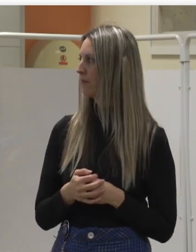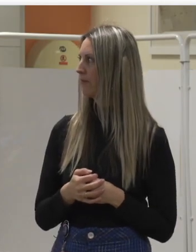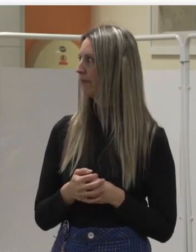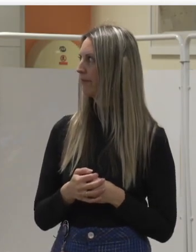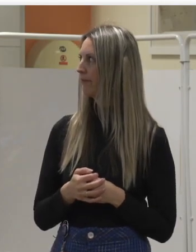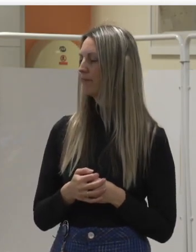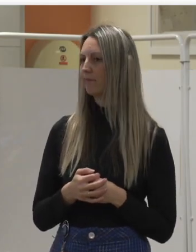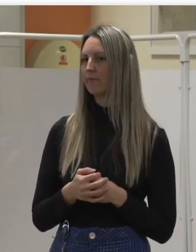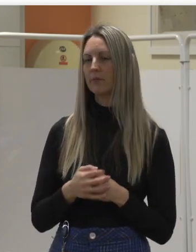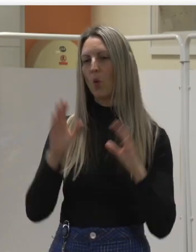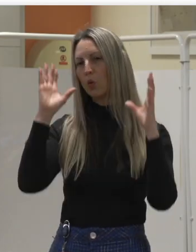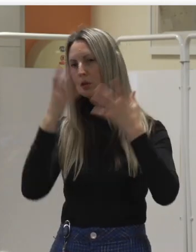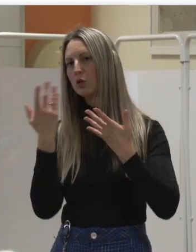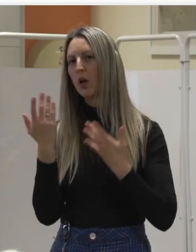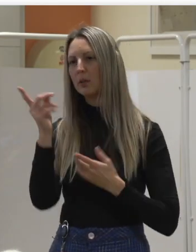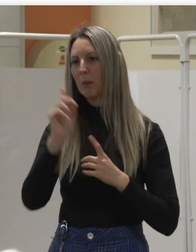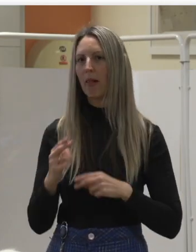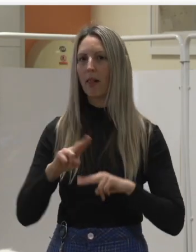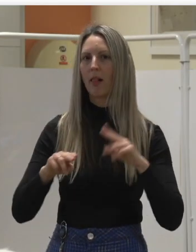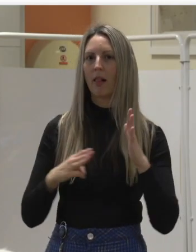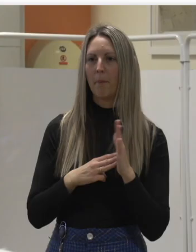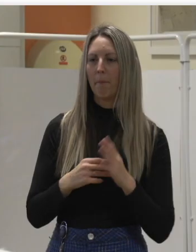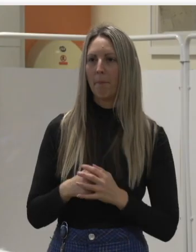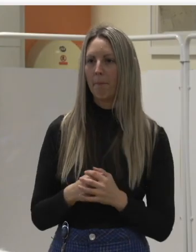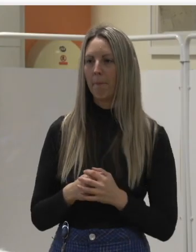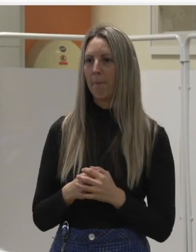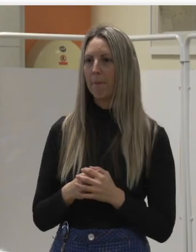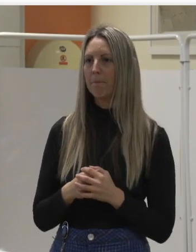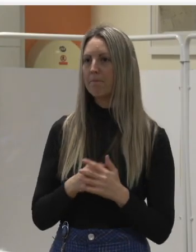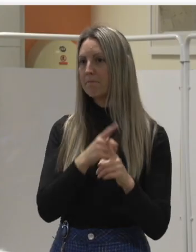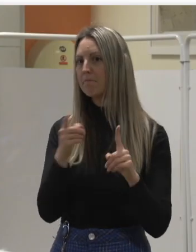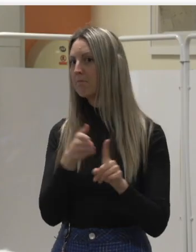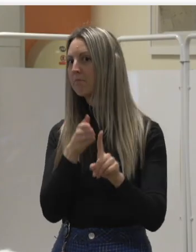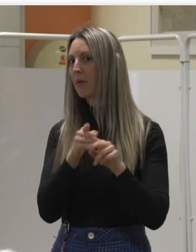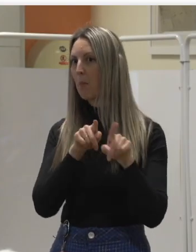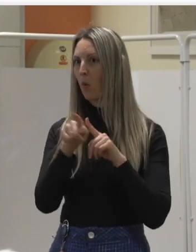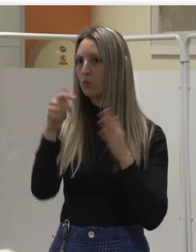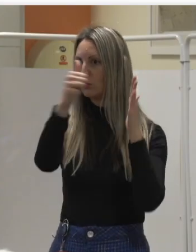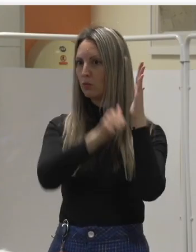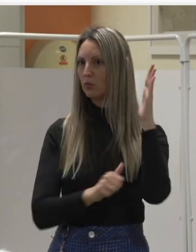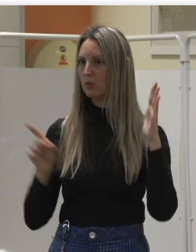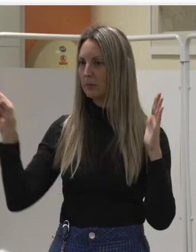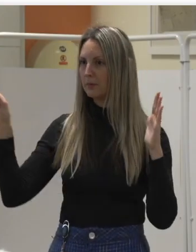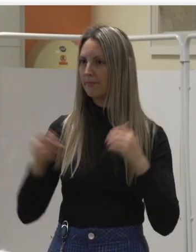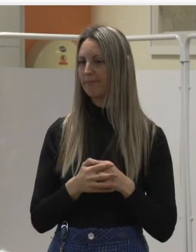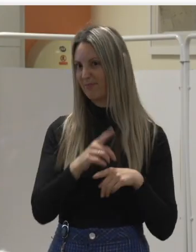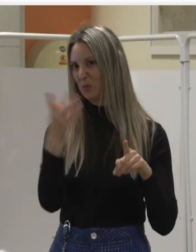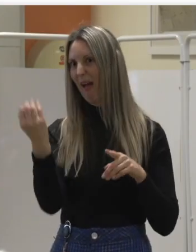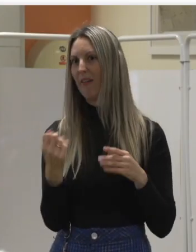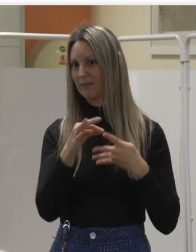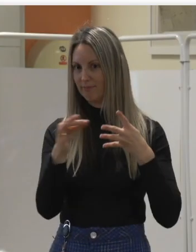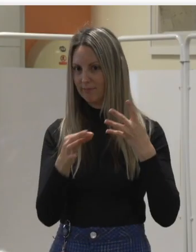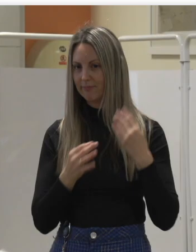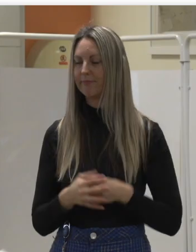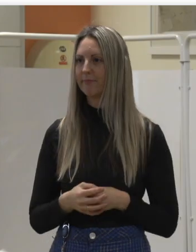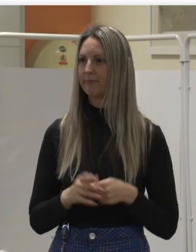So what are the common concerns? You may identify most of them because some of you may have these symptoms. So it's widespread pain, which